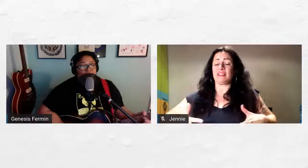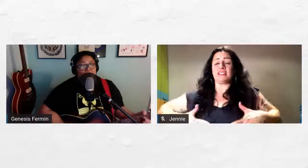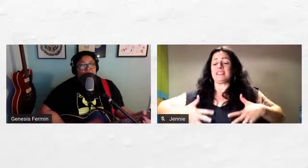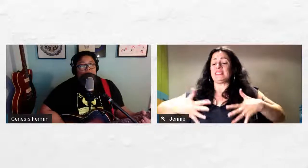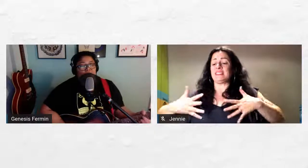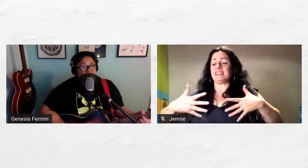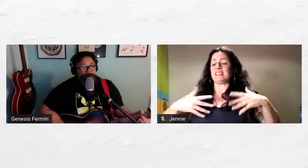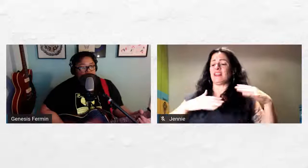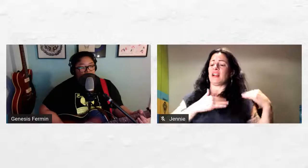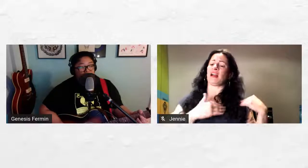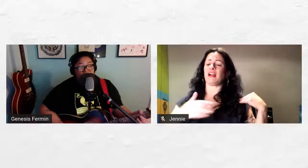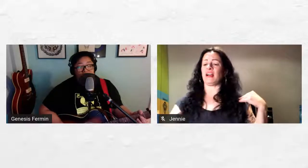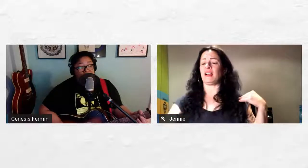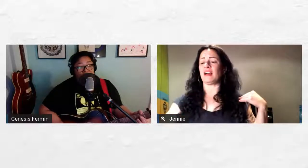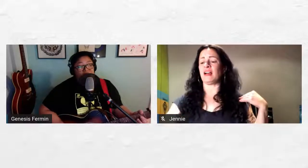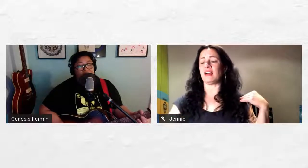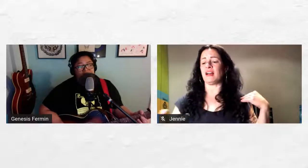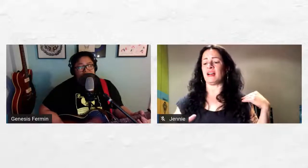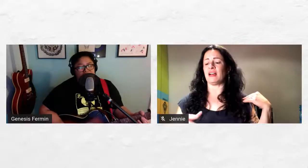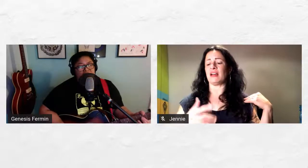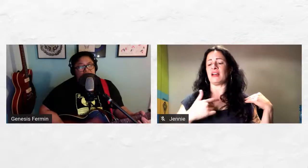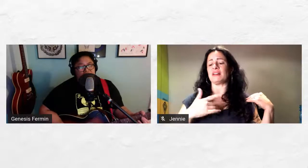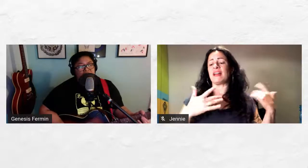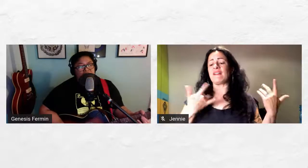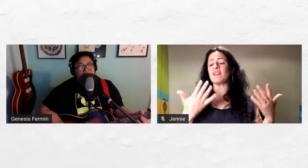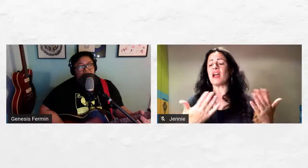Come on, love, come rescue me.